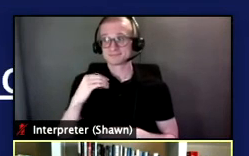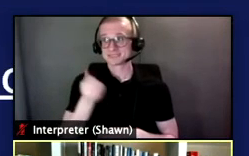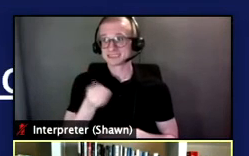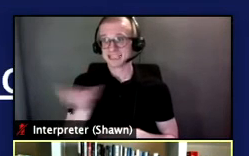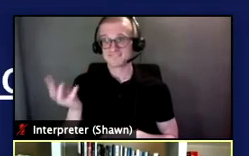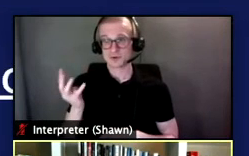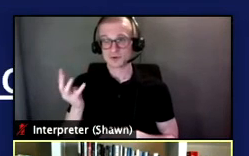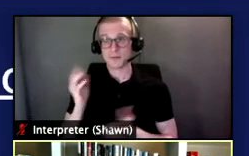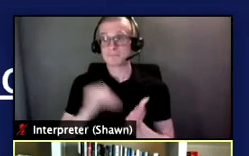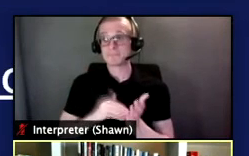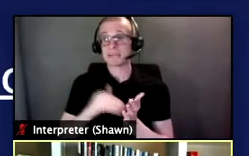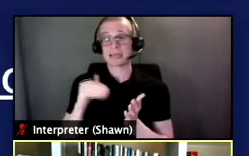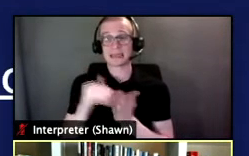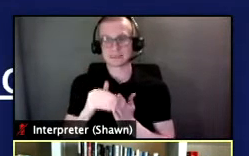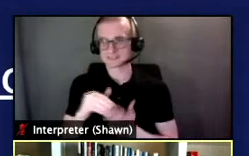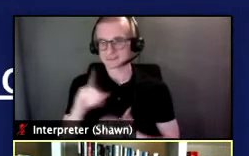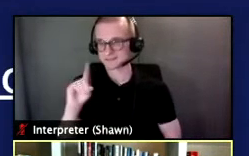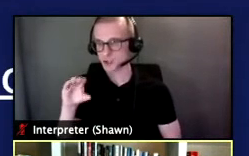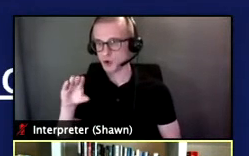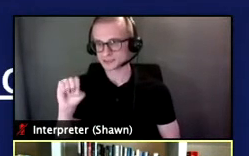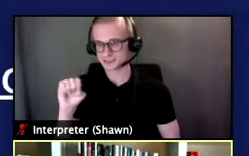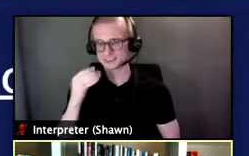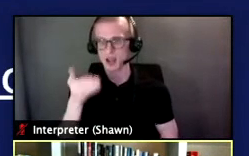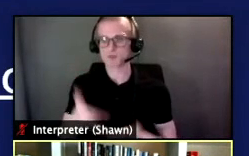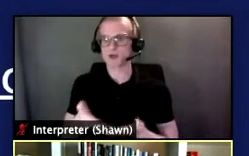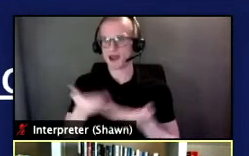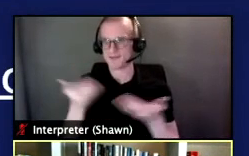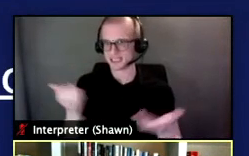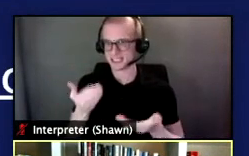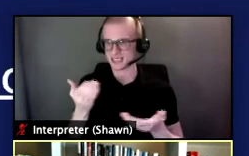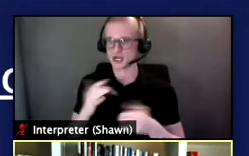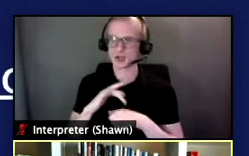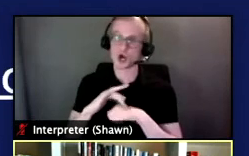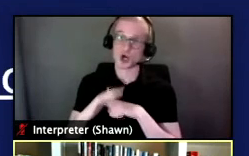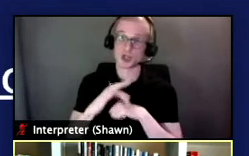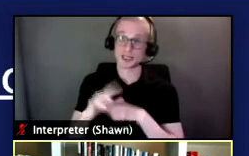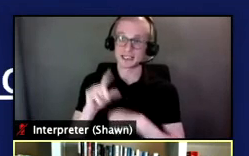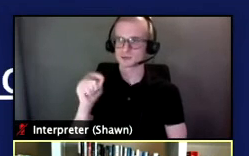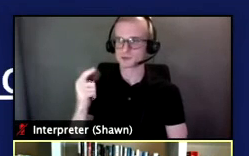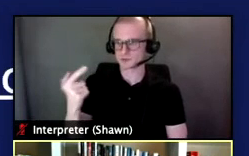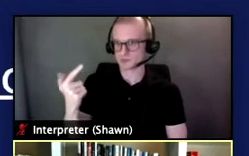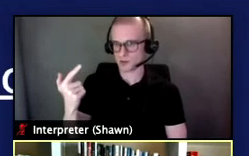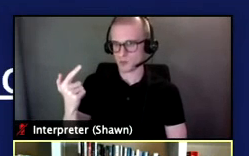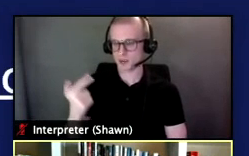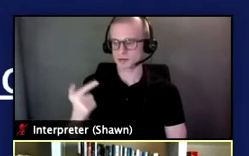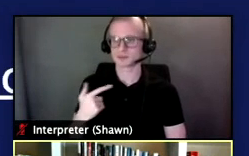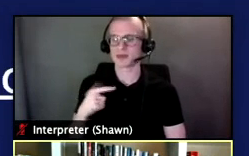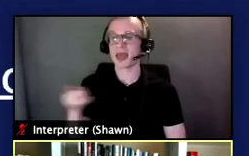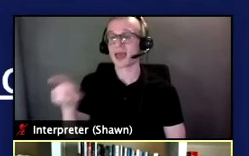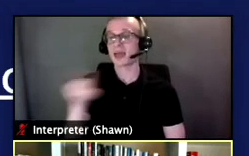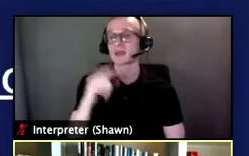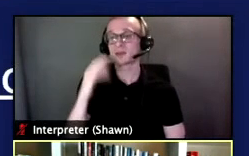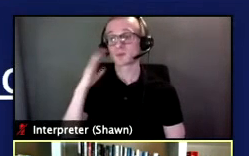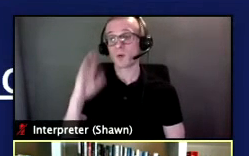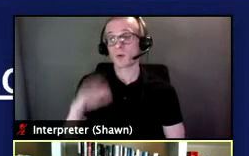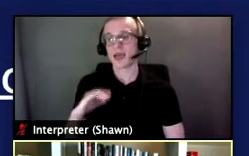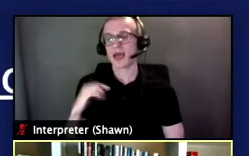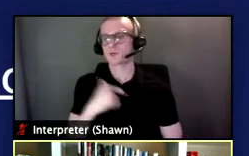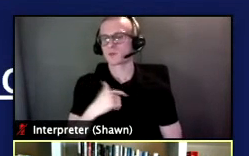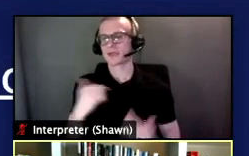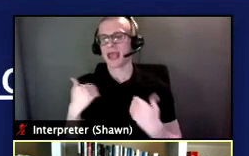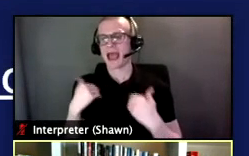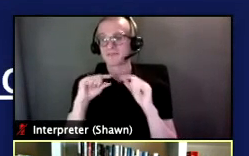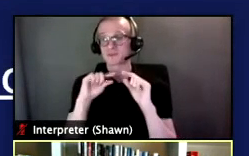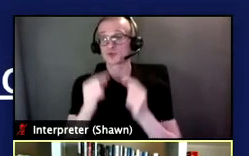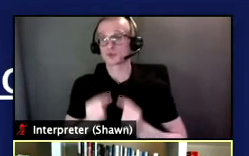in 2021. And you know that we have these prioritized groups, and so we'll work our way